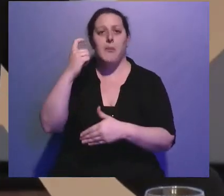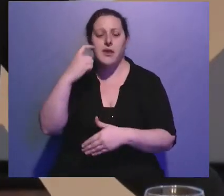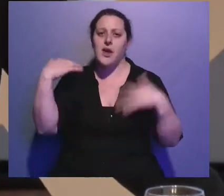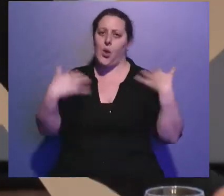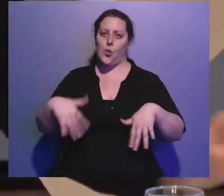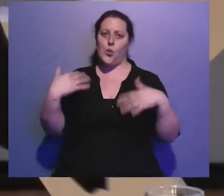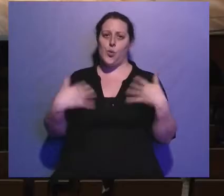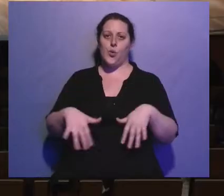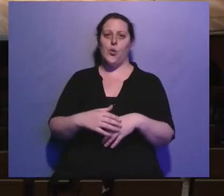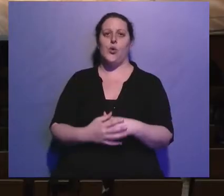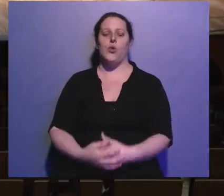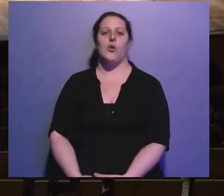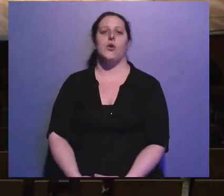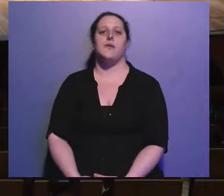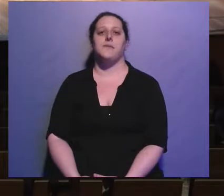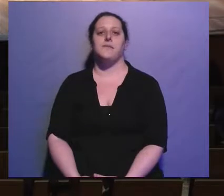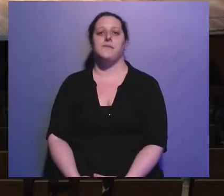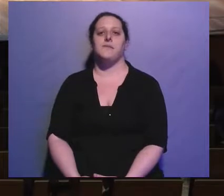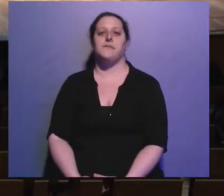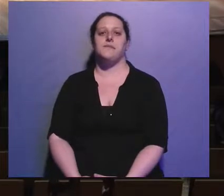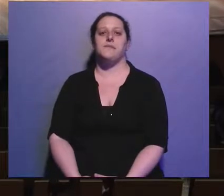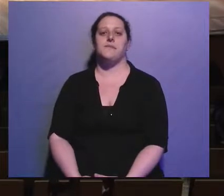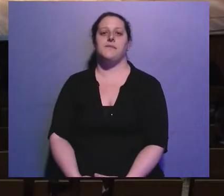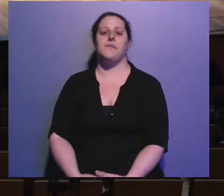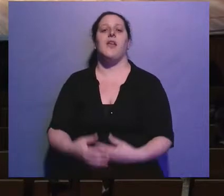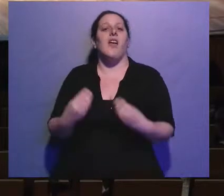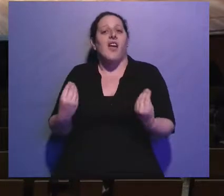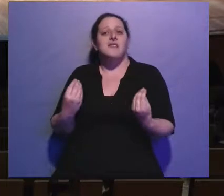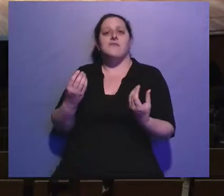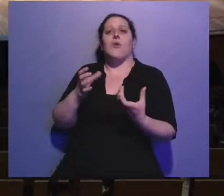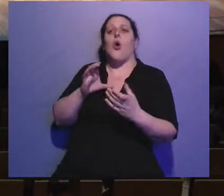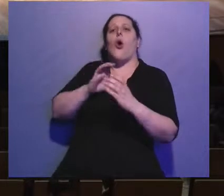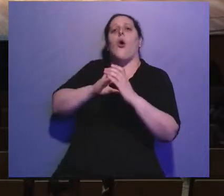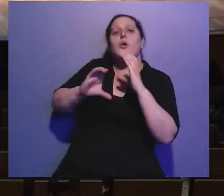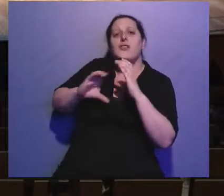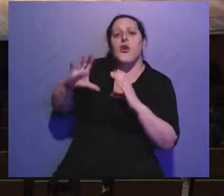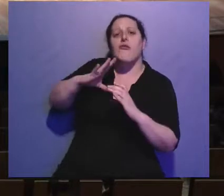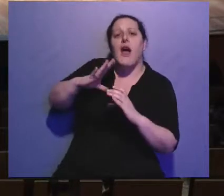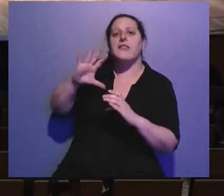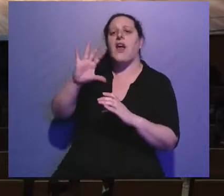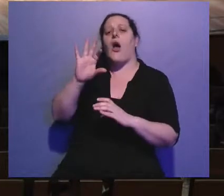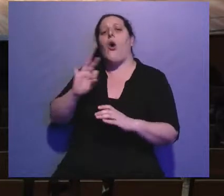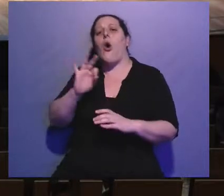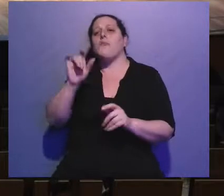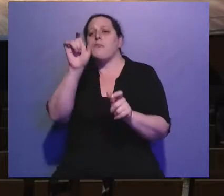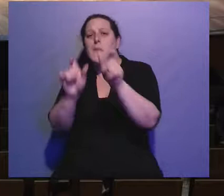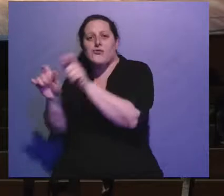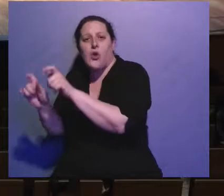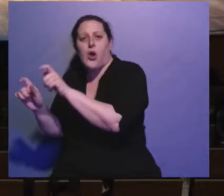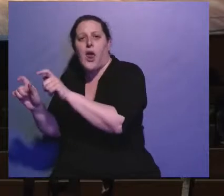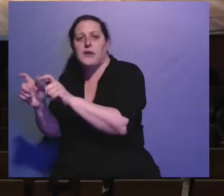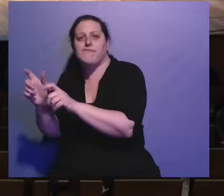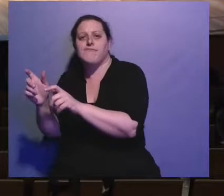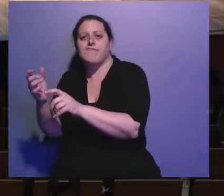Pero eso es un tema de... Is that a communication issue, or is it that